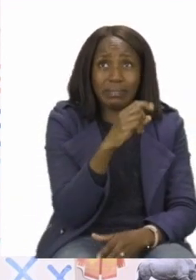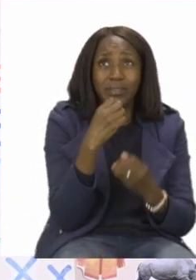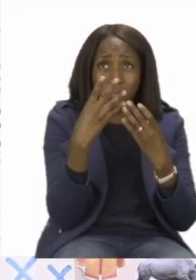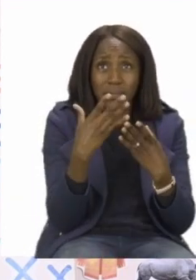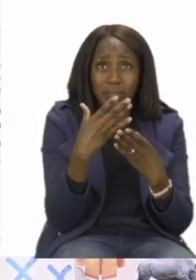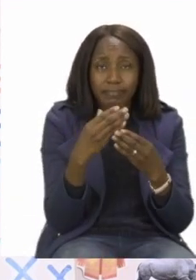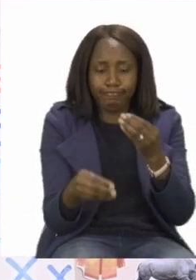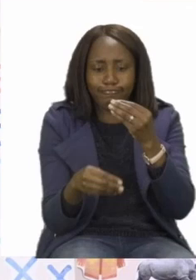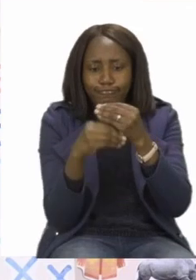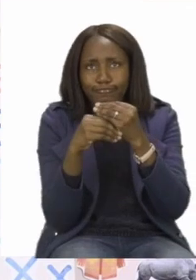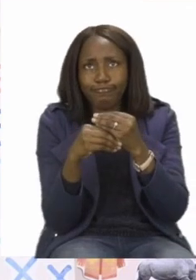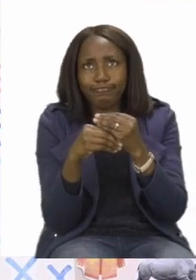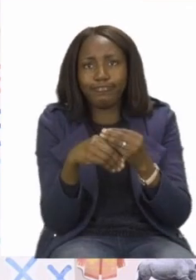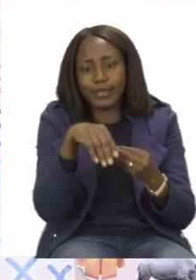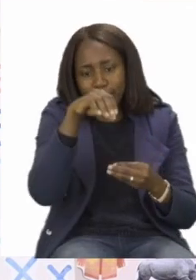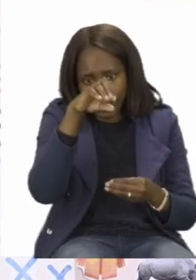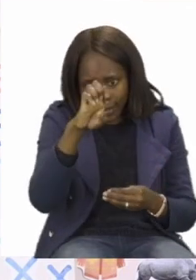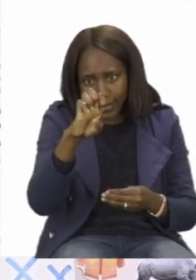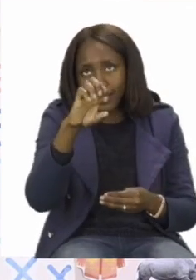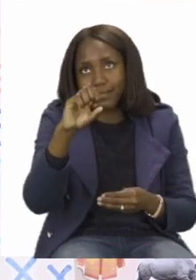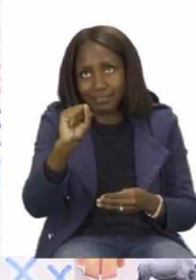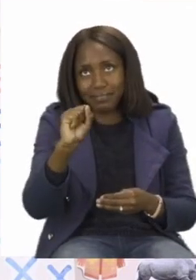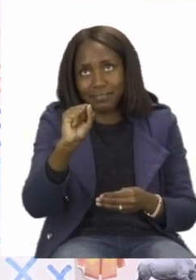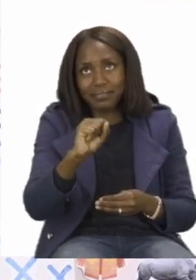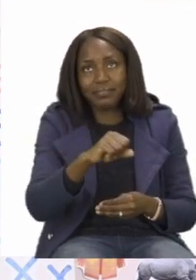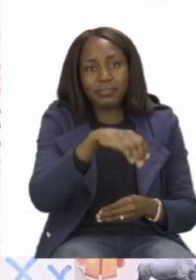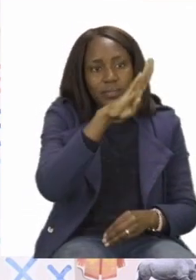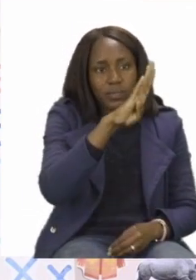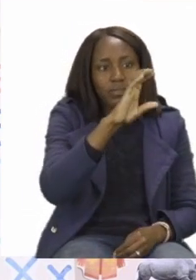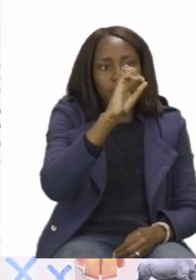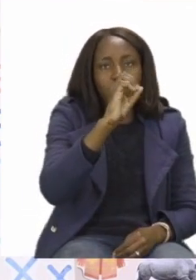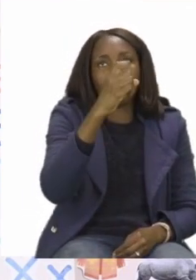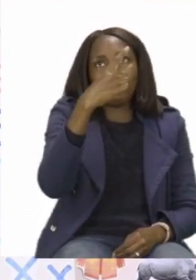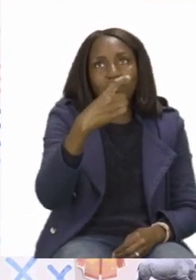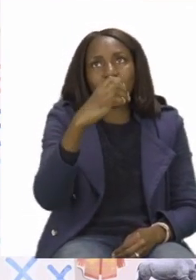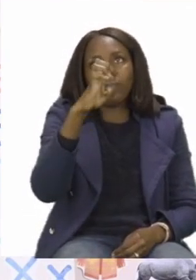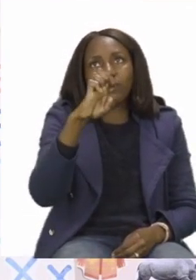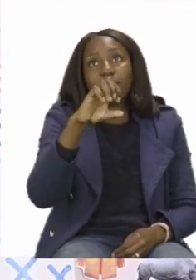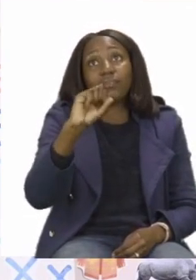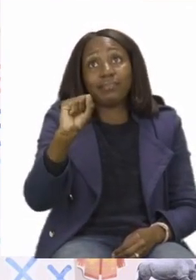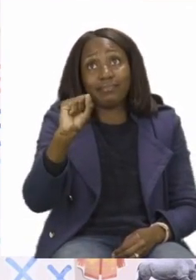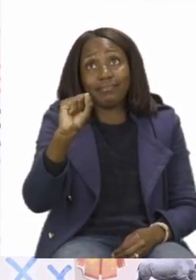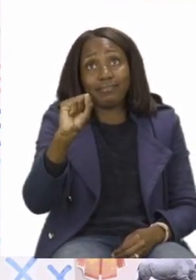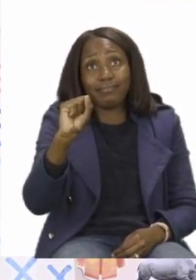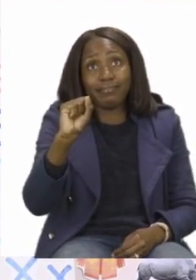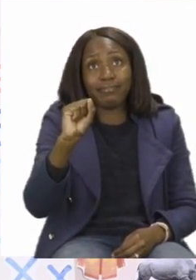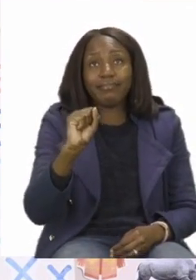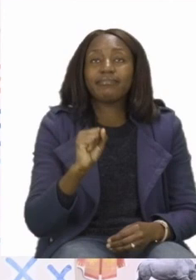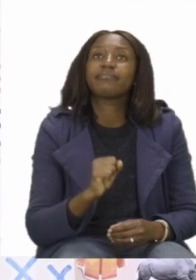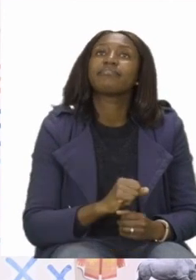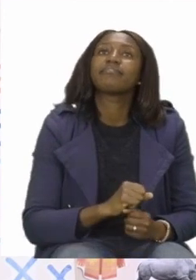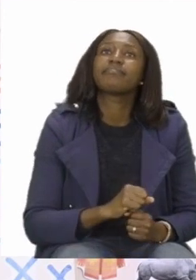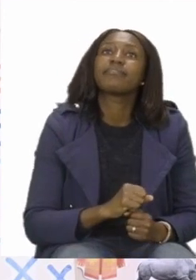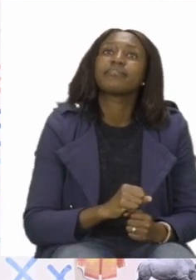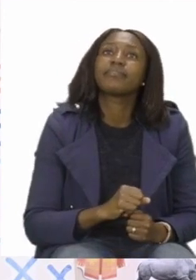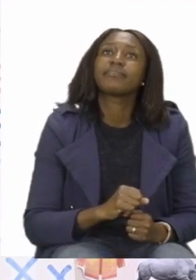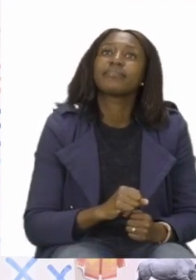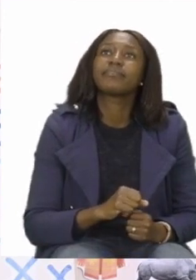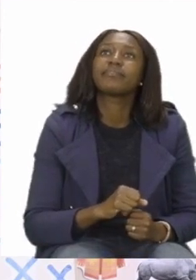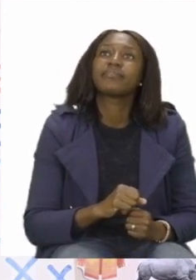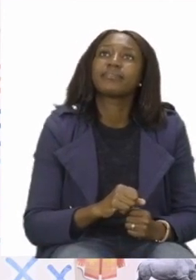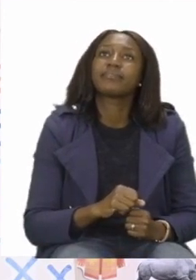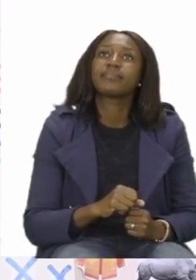we add an ES. So, one box, many